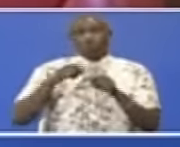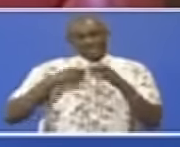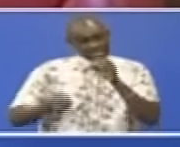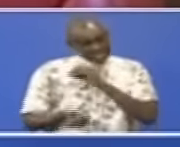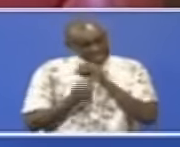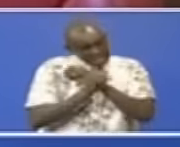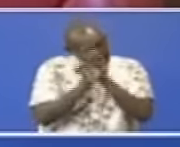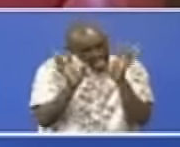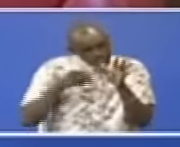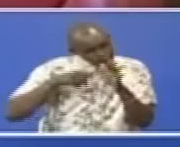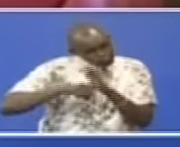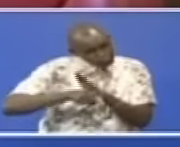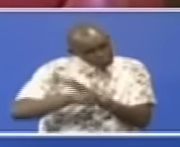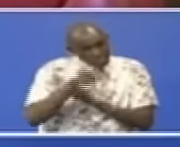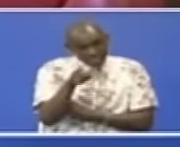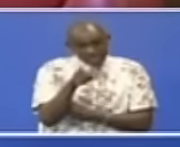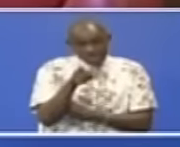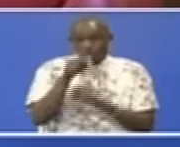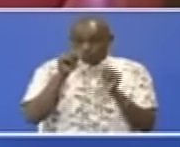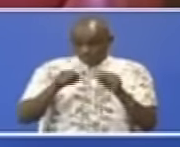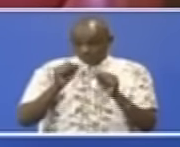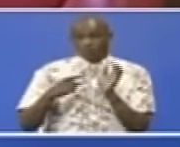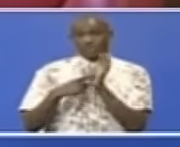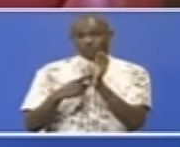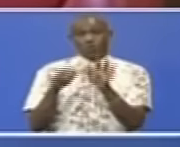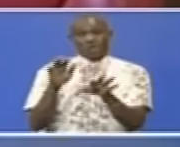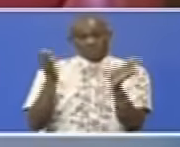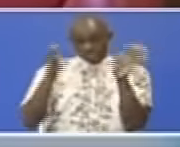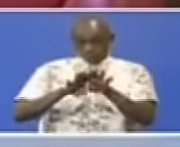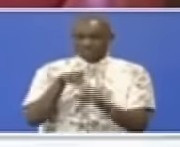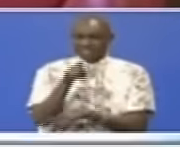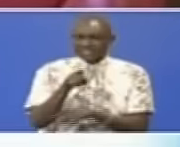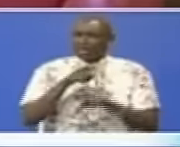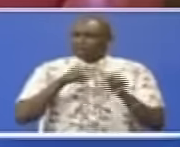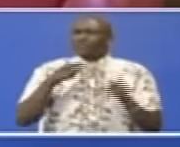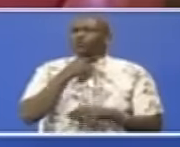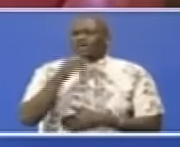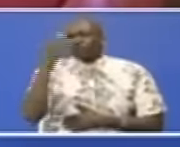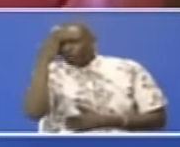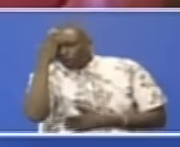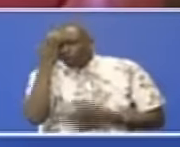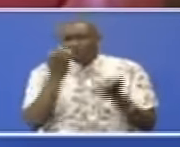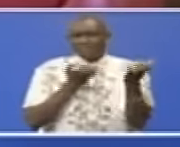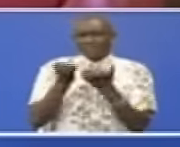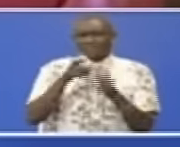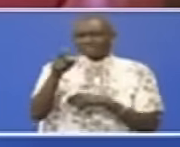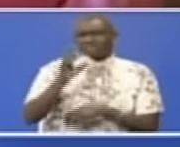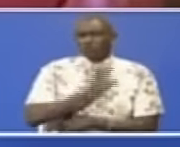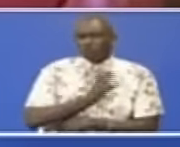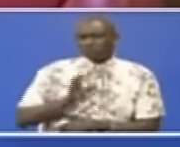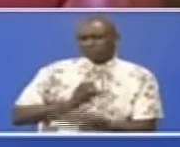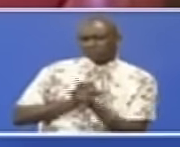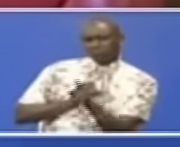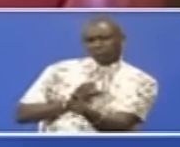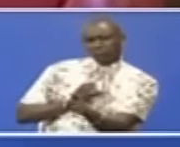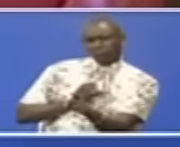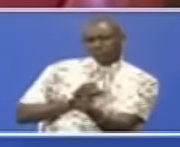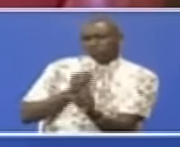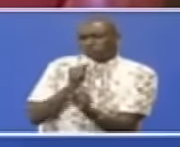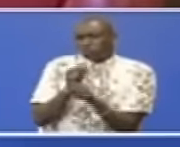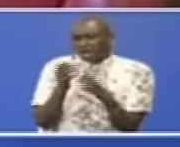substantiated, that closes the matter. But we'd like to know the basis on which the committee is